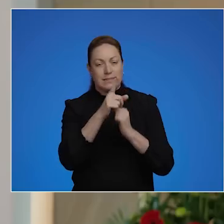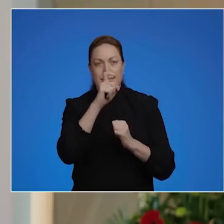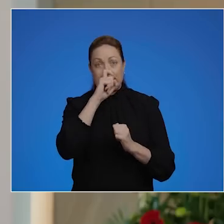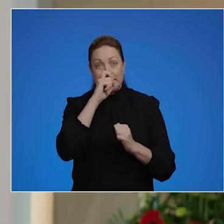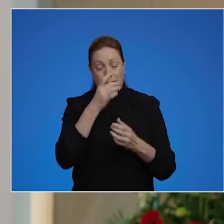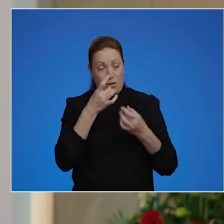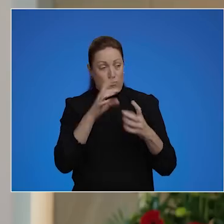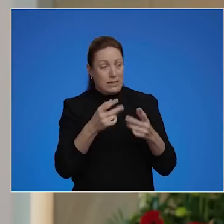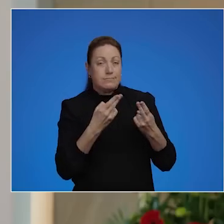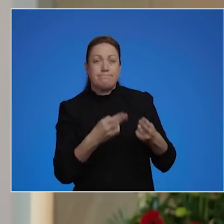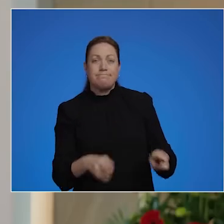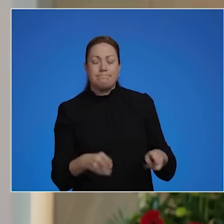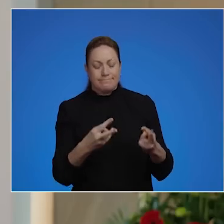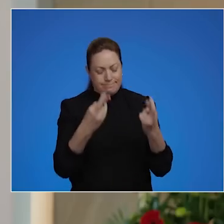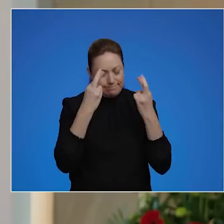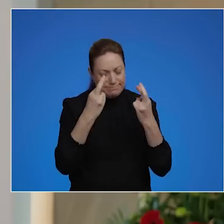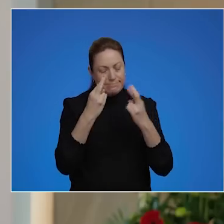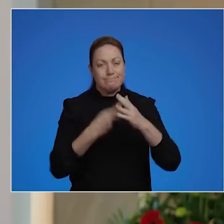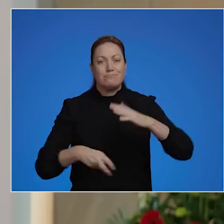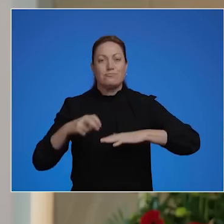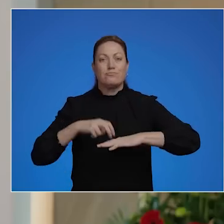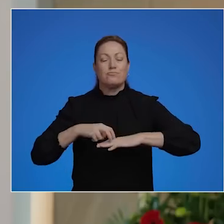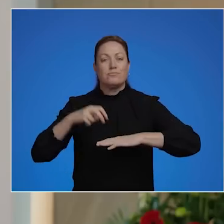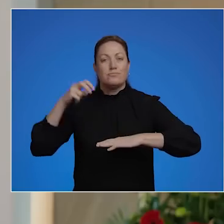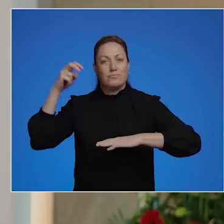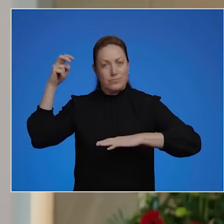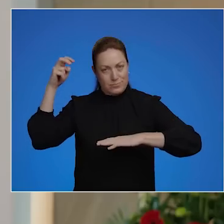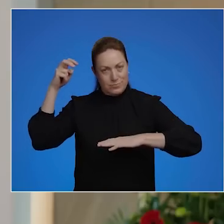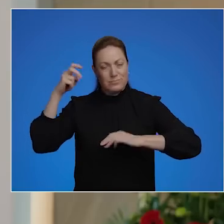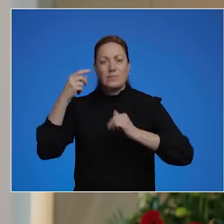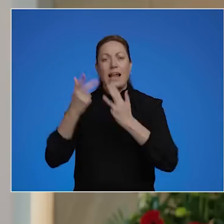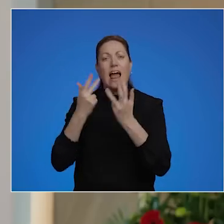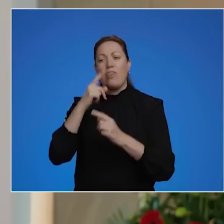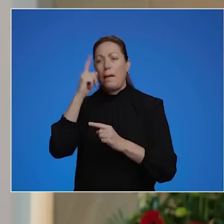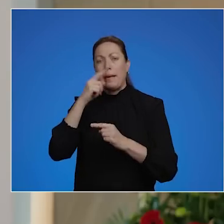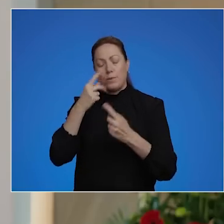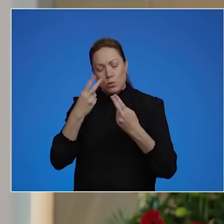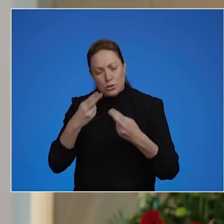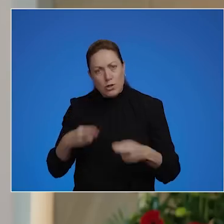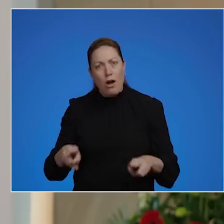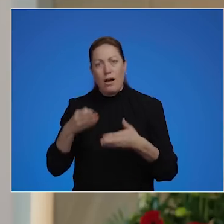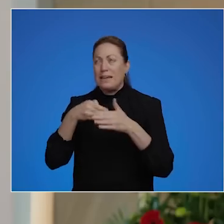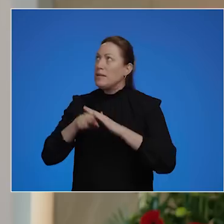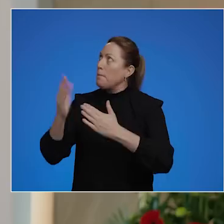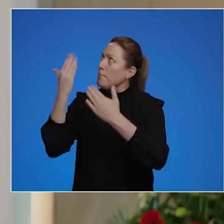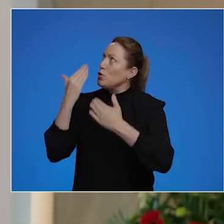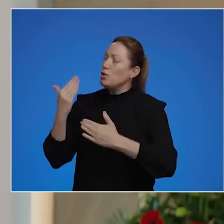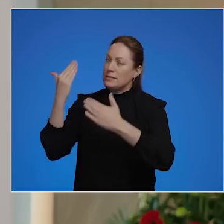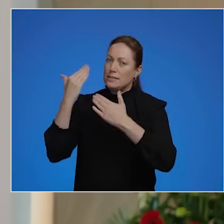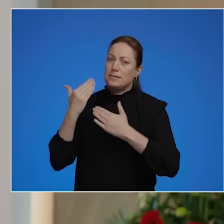who have fallen asleep in the hope of the resurrection and all who have died in your mercy.